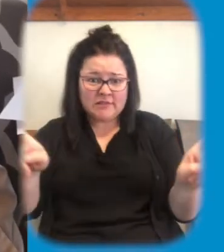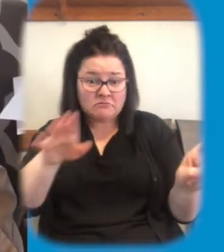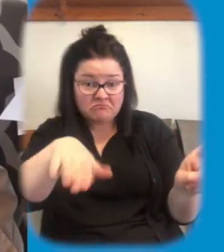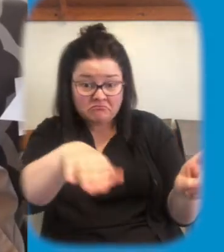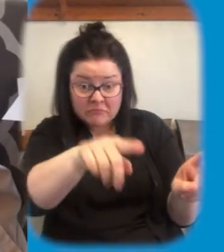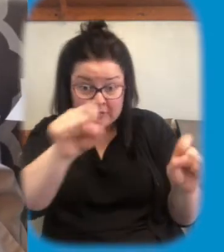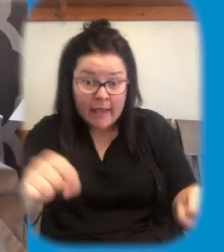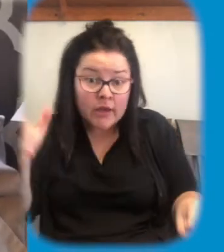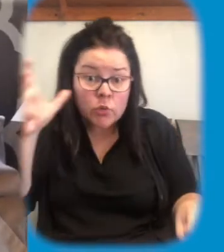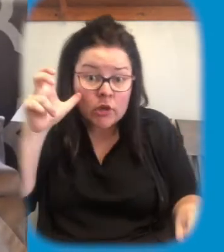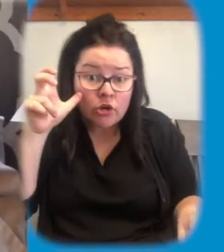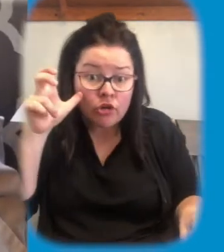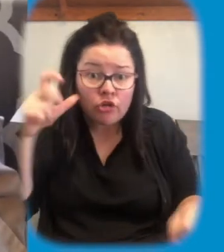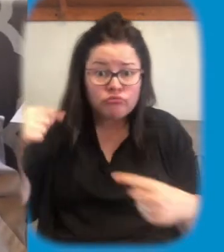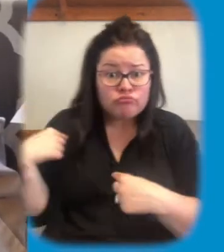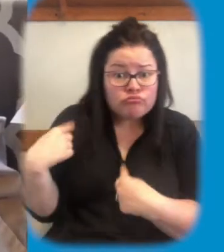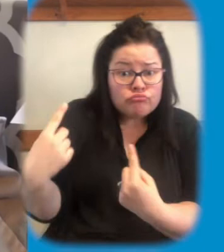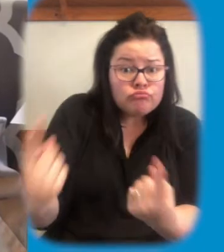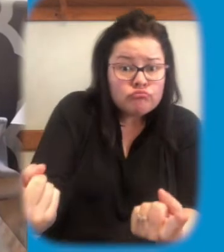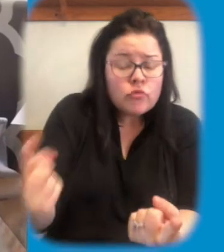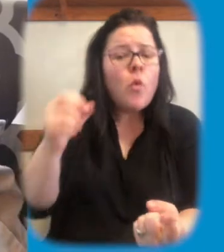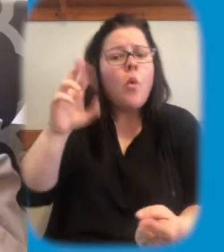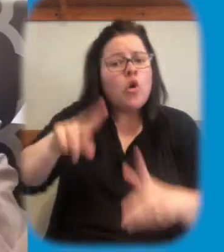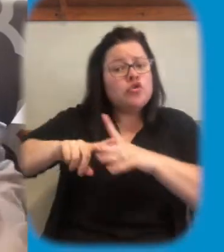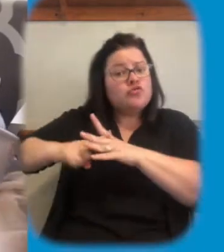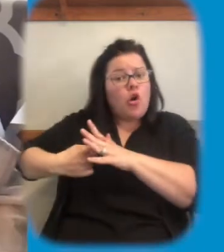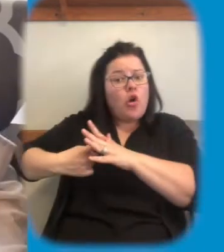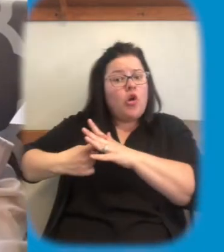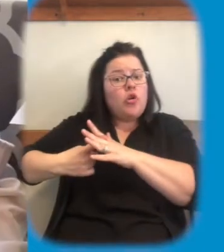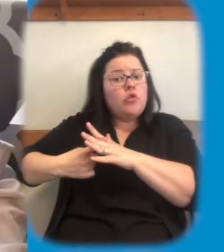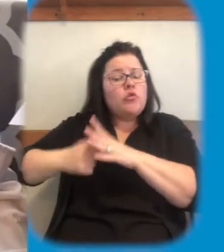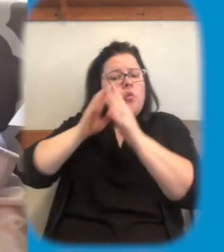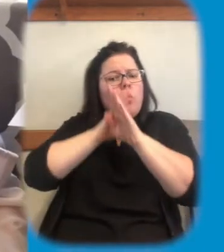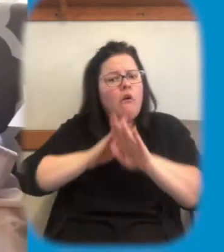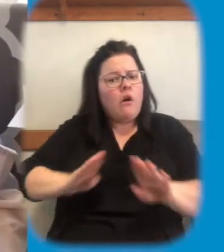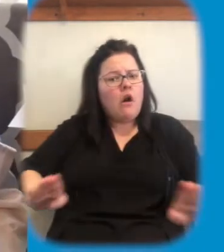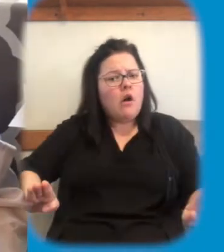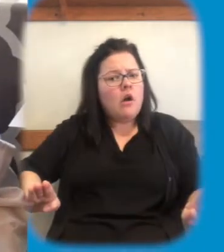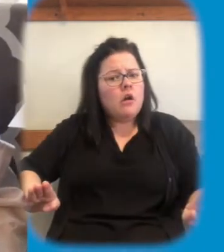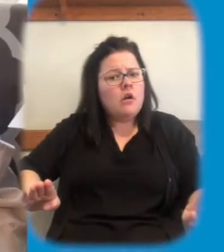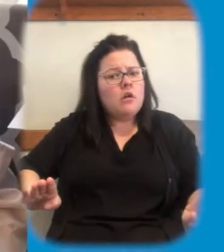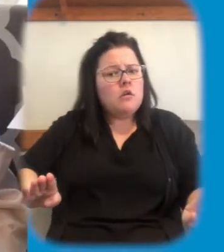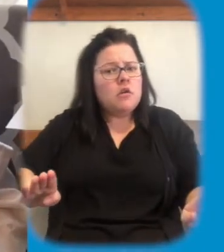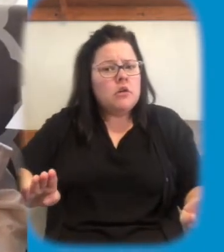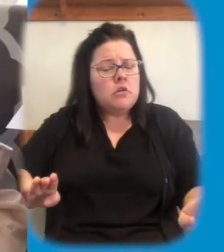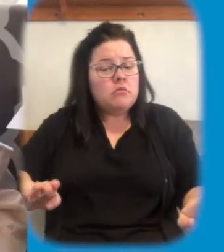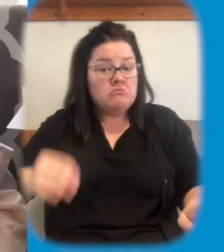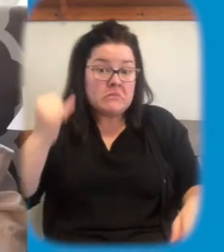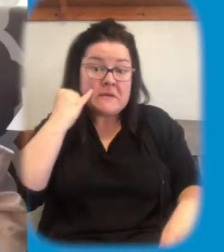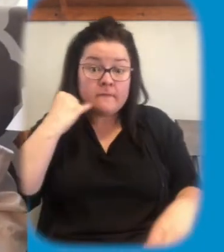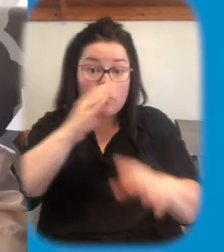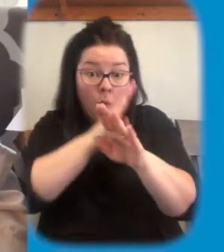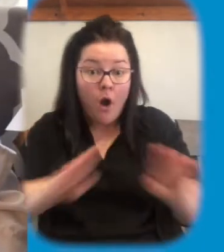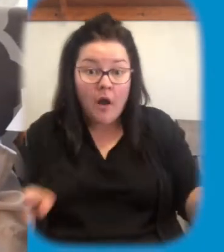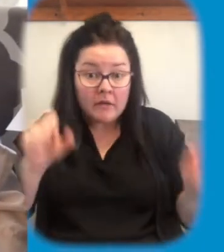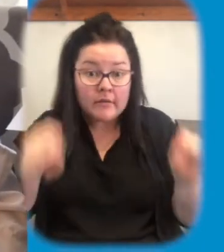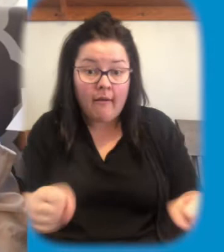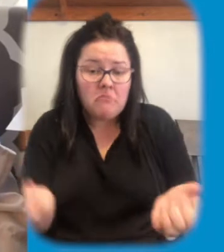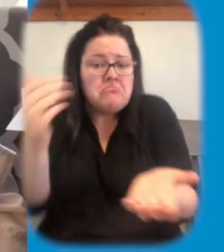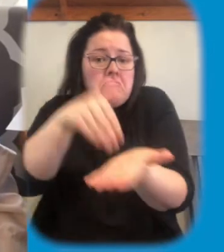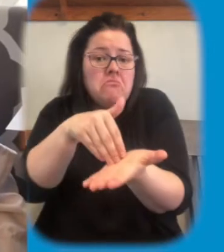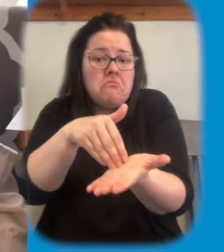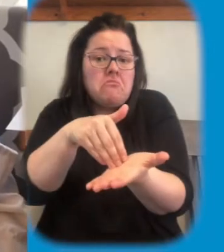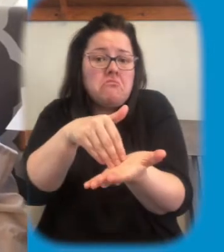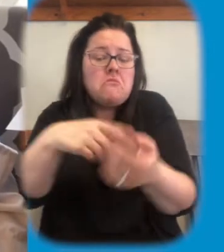audience to say, could you hear us from the beginning or was it quiet from the beginning? Because we can start over again with